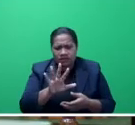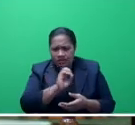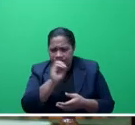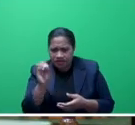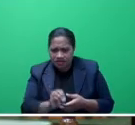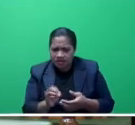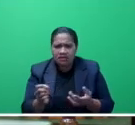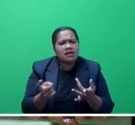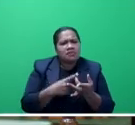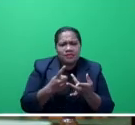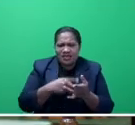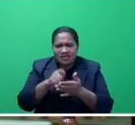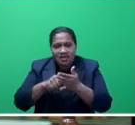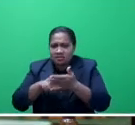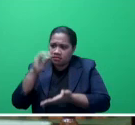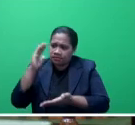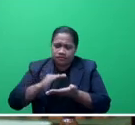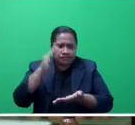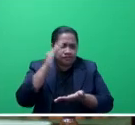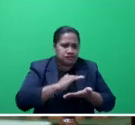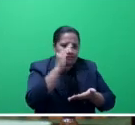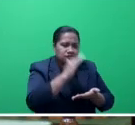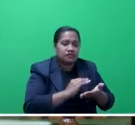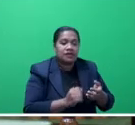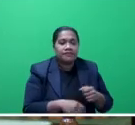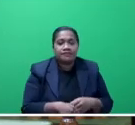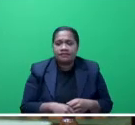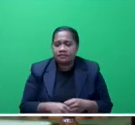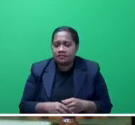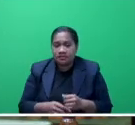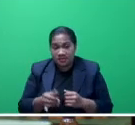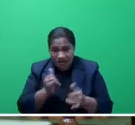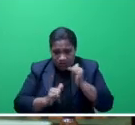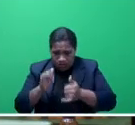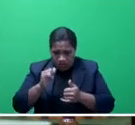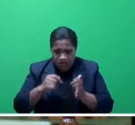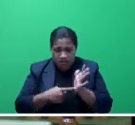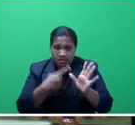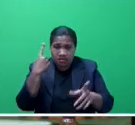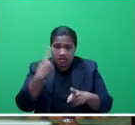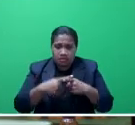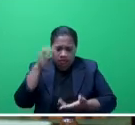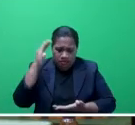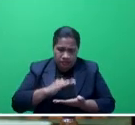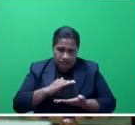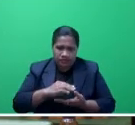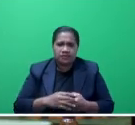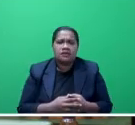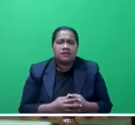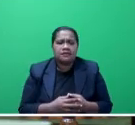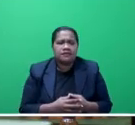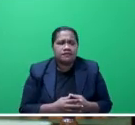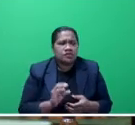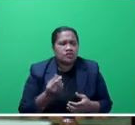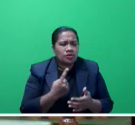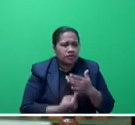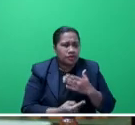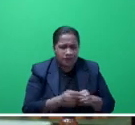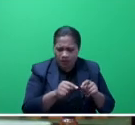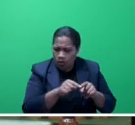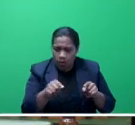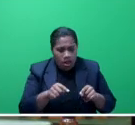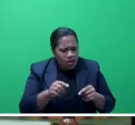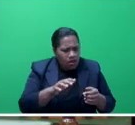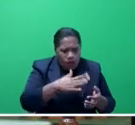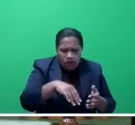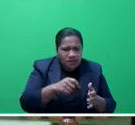$3 million. Alcohol taxes was reduced by 50%. Tariffs were cut across the board to 0 or 5%